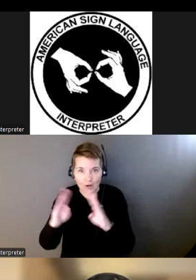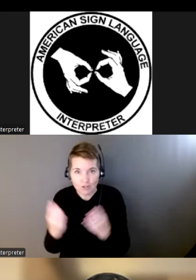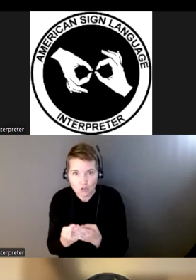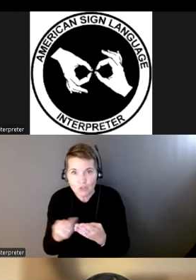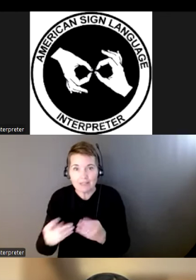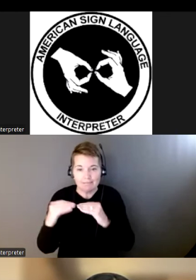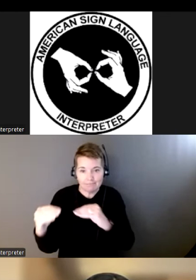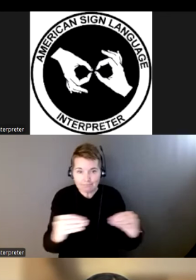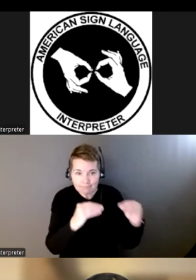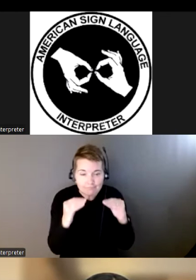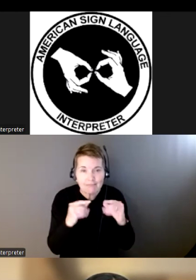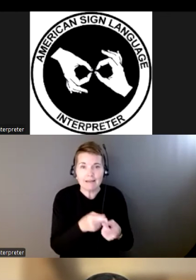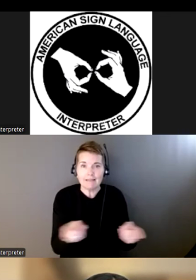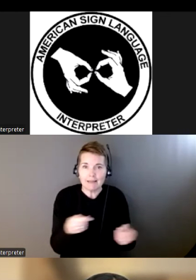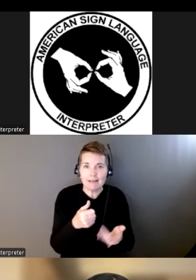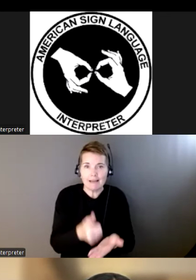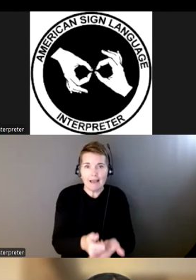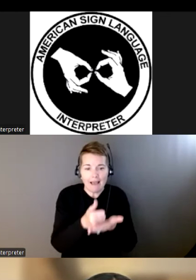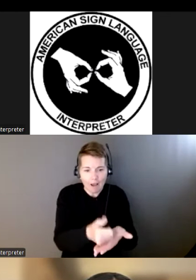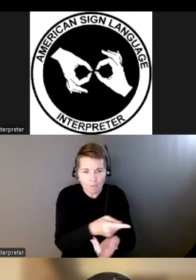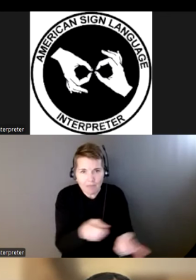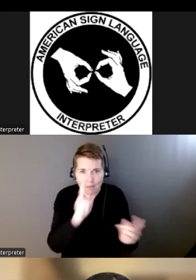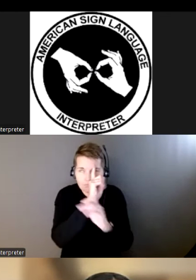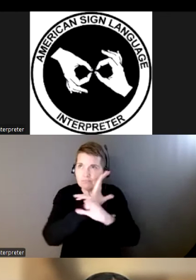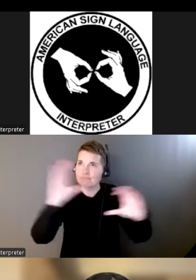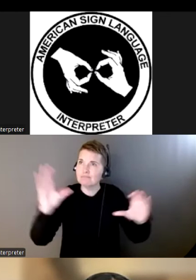reflect on the land and the community they are a part of.